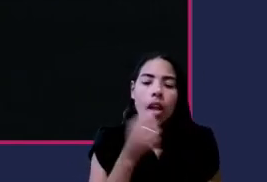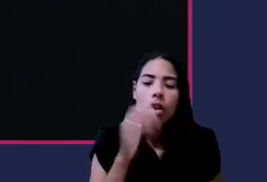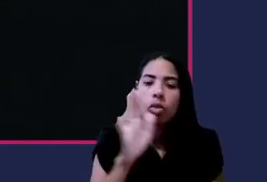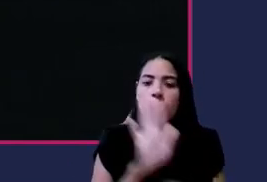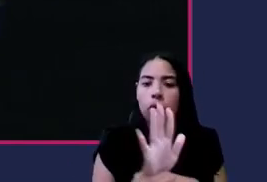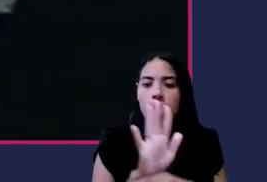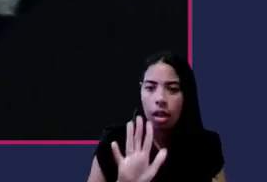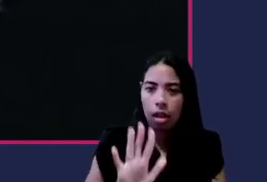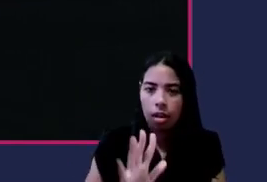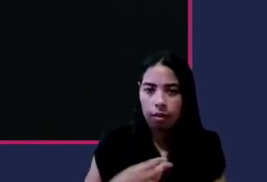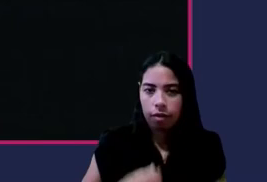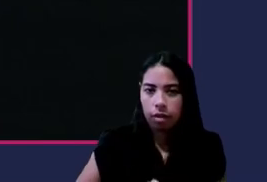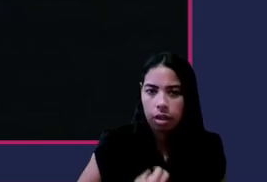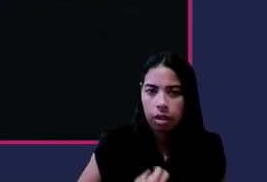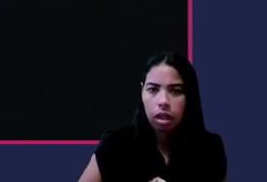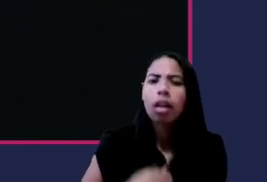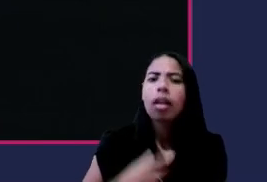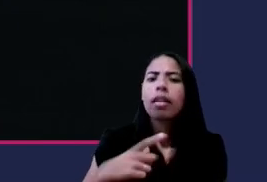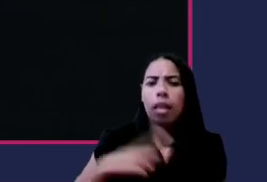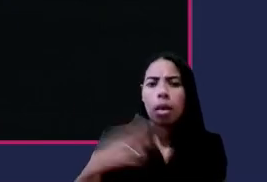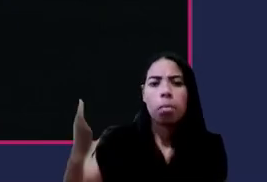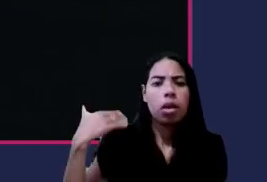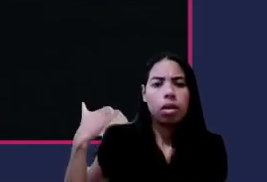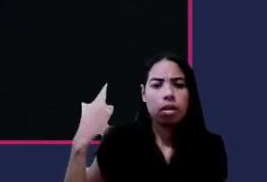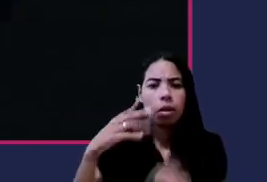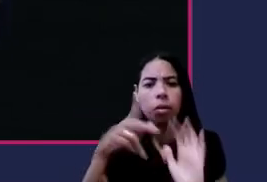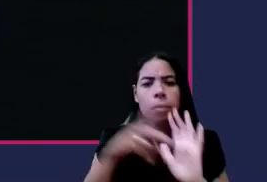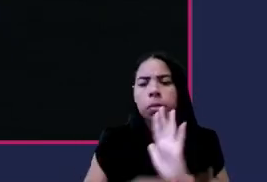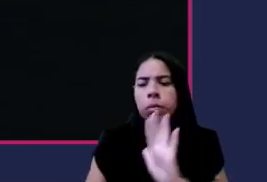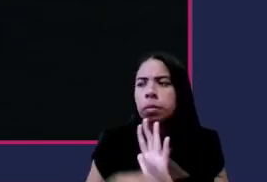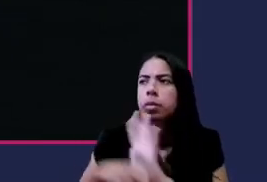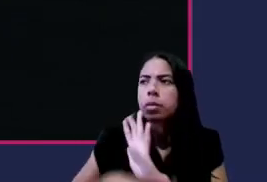provisory measure that brought the vaccine to Brazil.